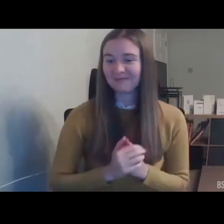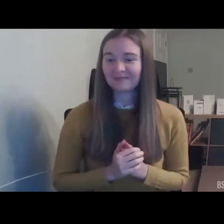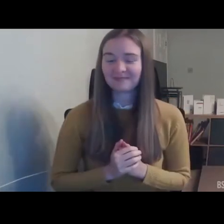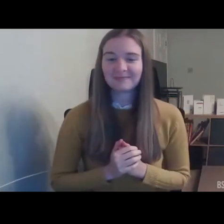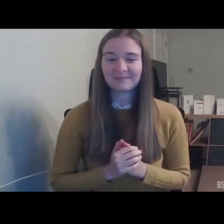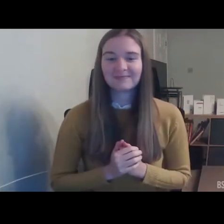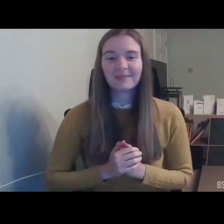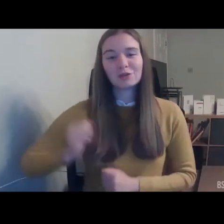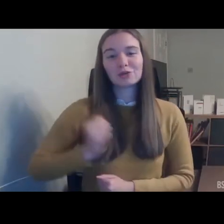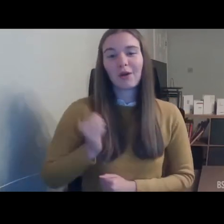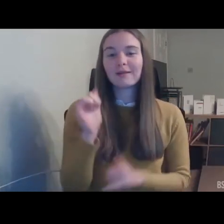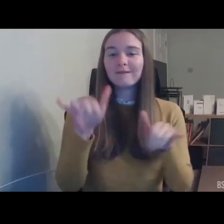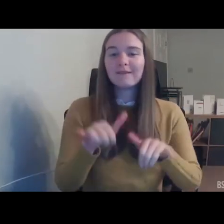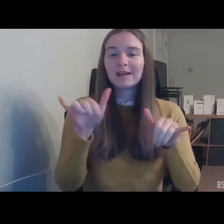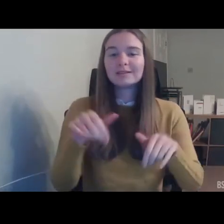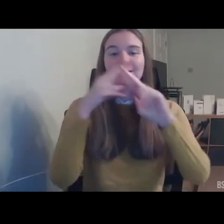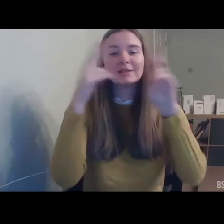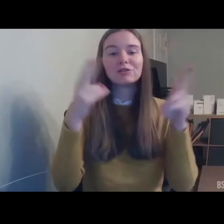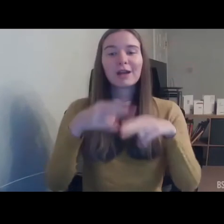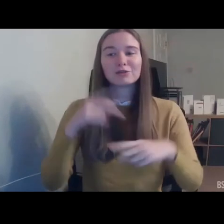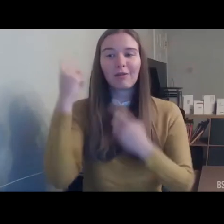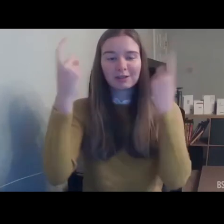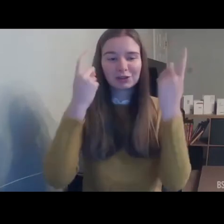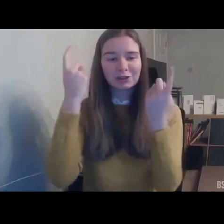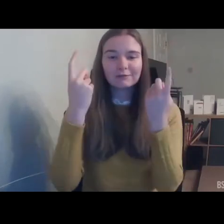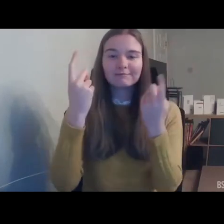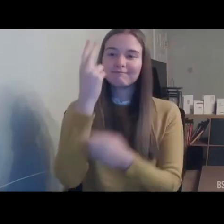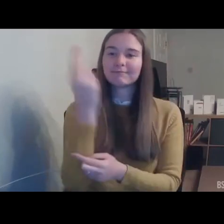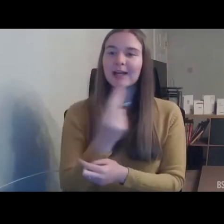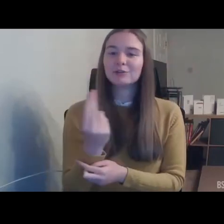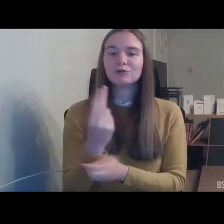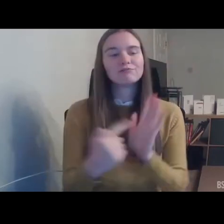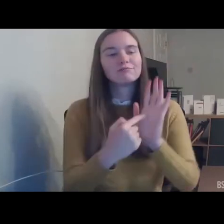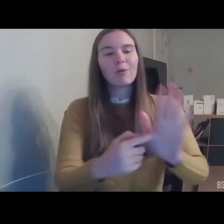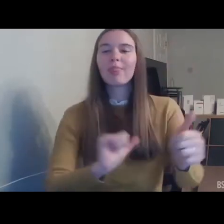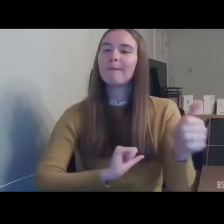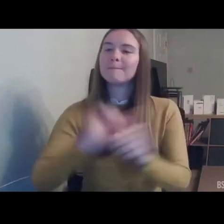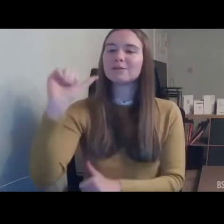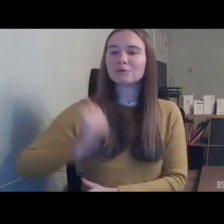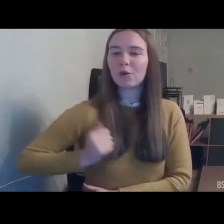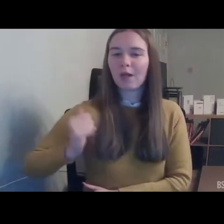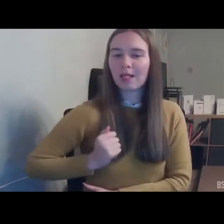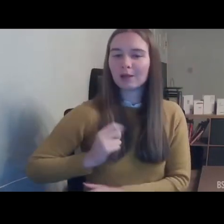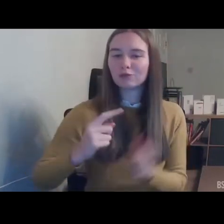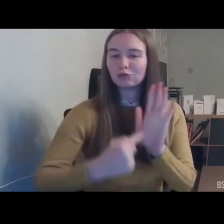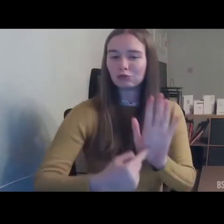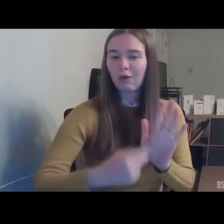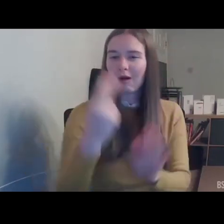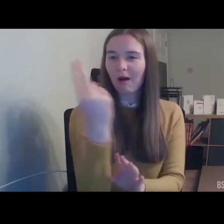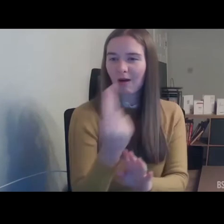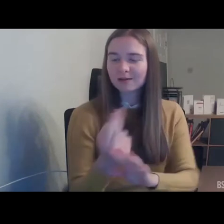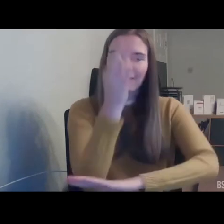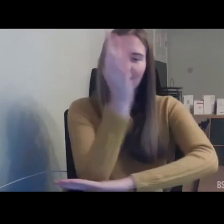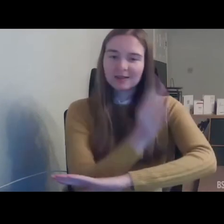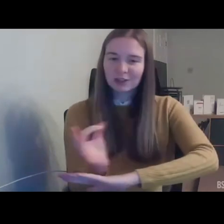Venice is a major international initiative and it's designed to promote the best of Scotland in terms of contemporary architecture on the